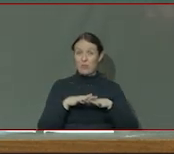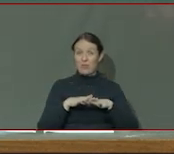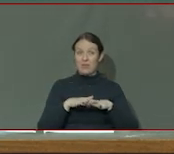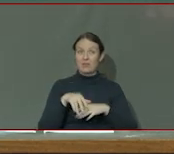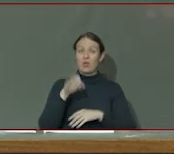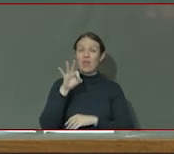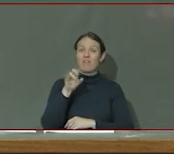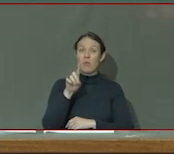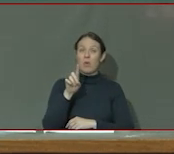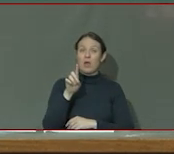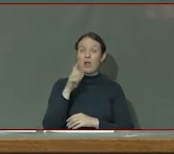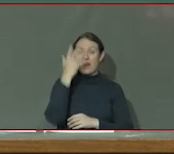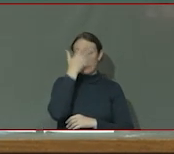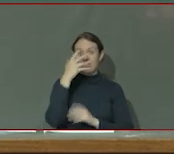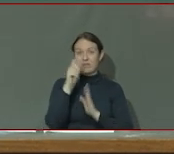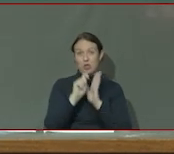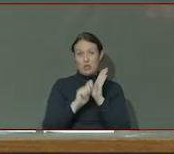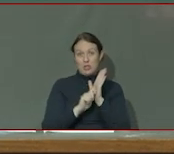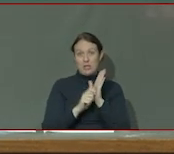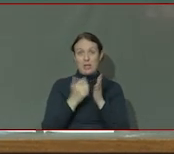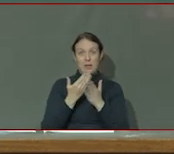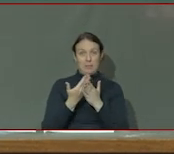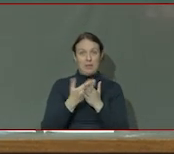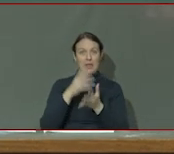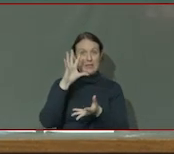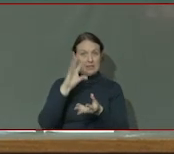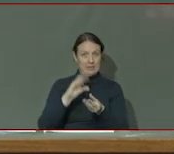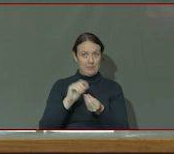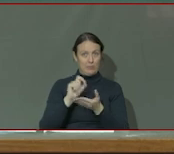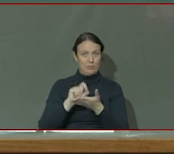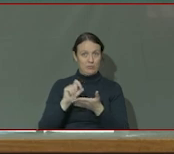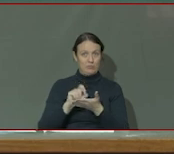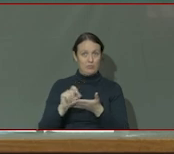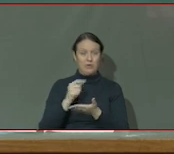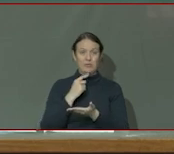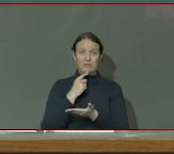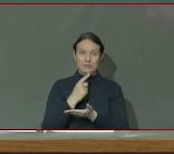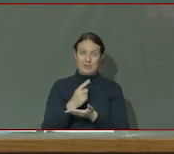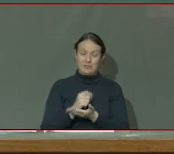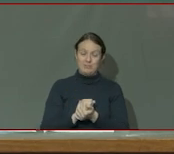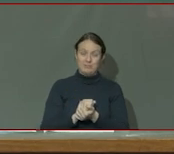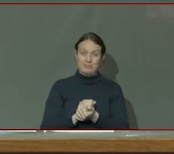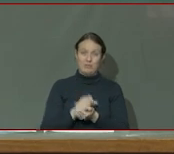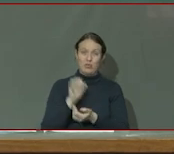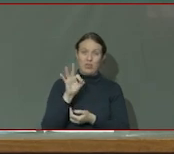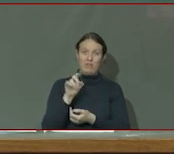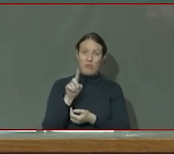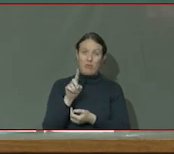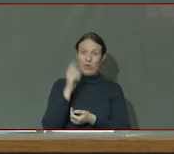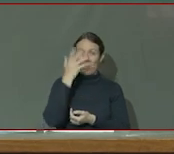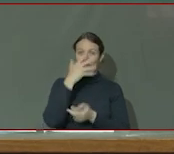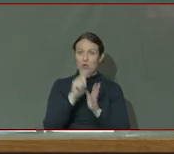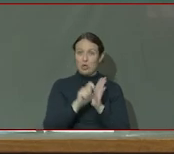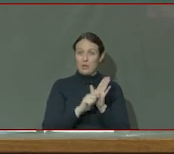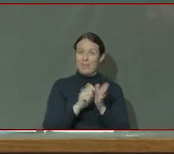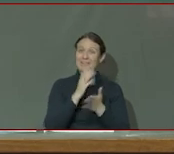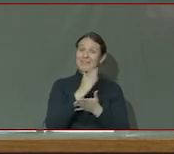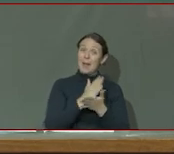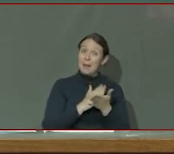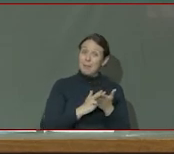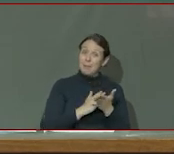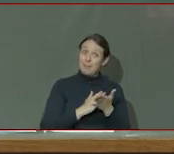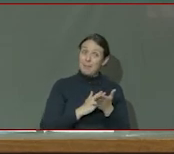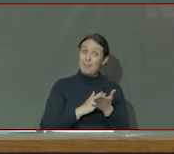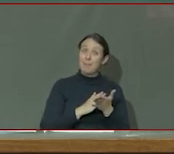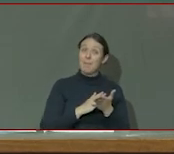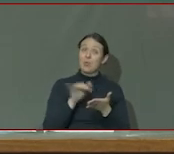F1 phenotype, then I should be able to write out here that some of these are what? Some